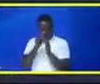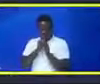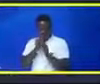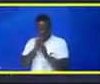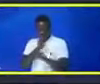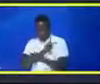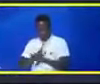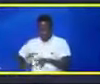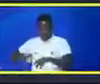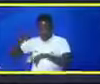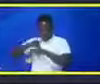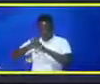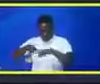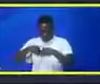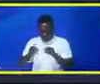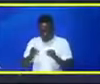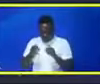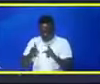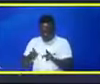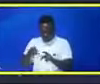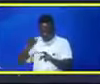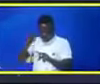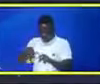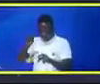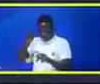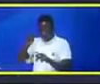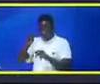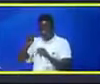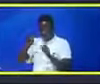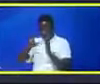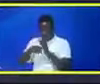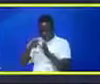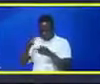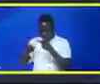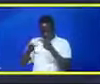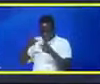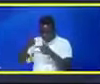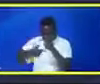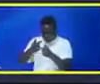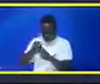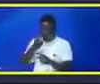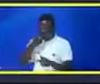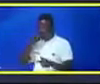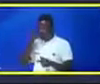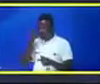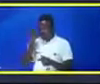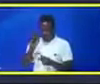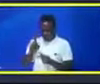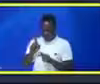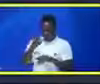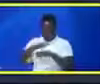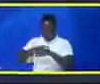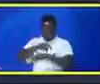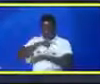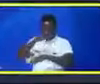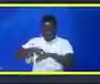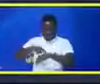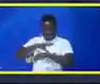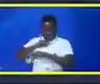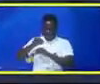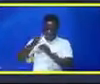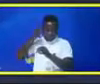have granted us the privilege of apostleship and the grace to speak over nations and over destinies